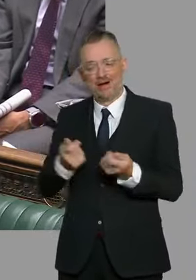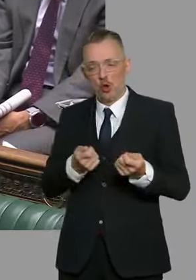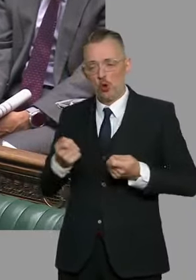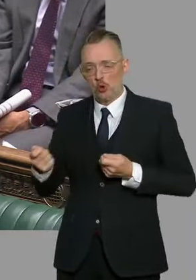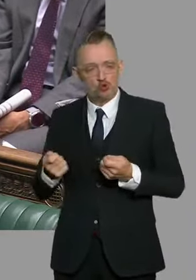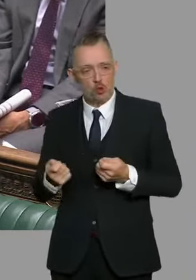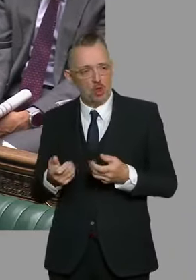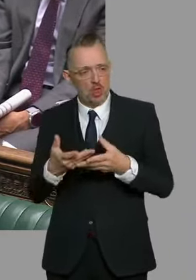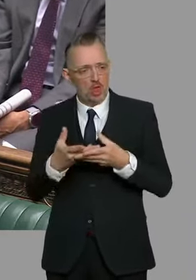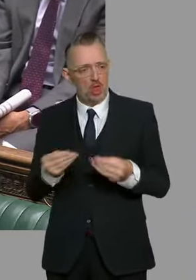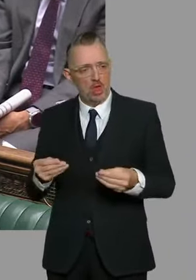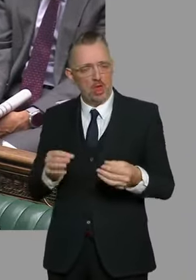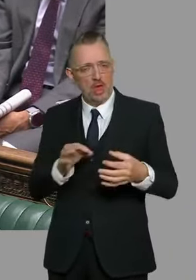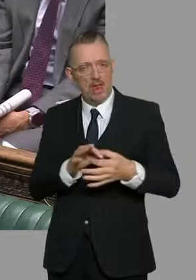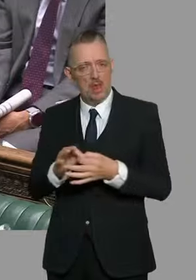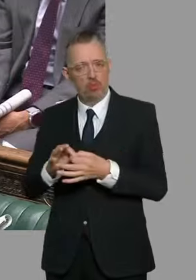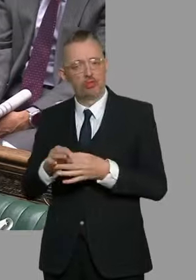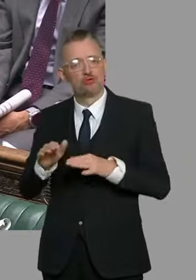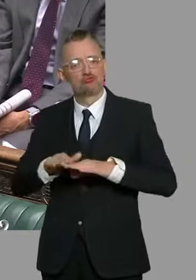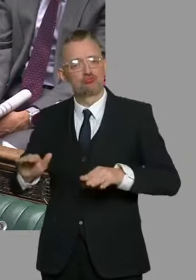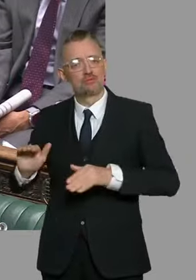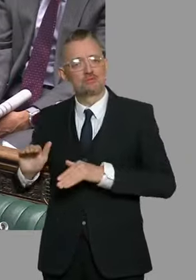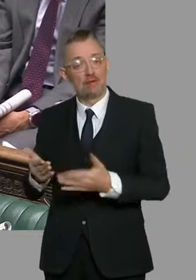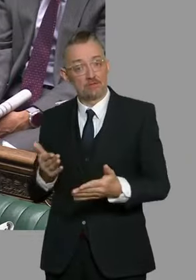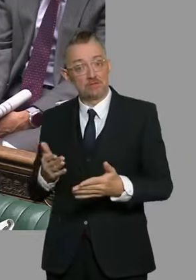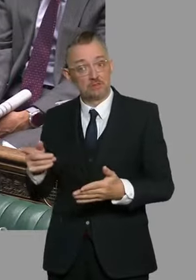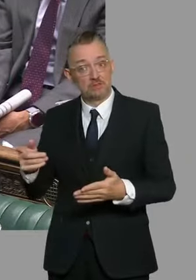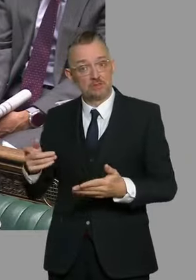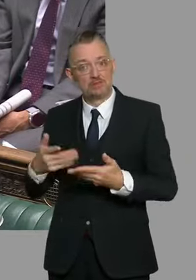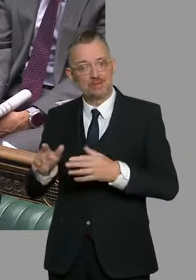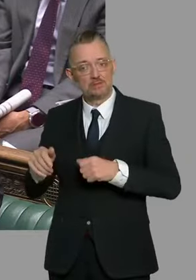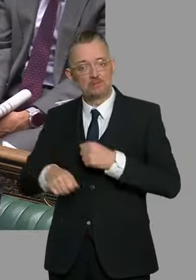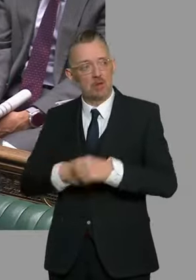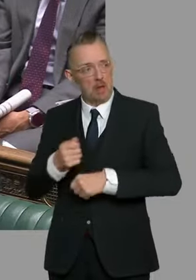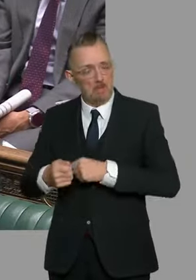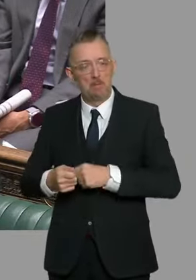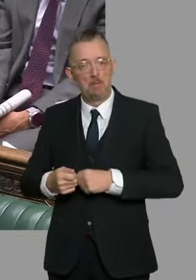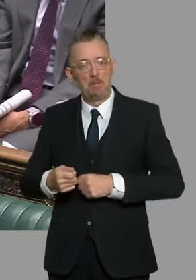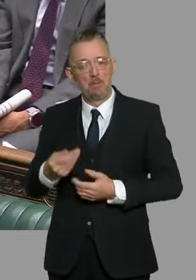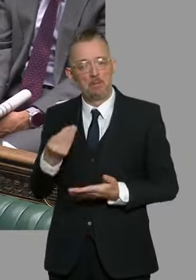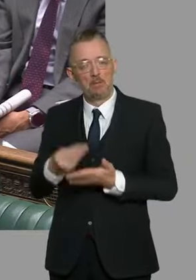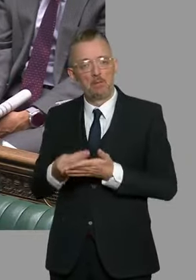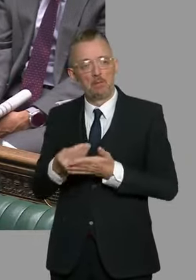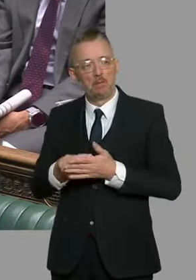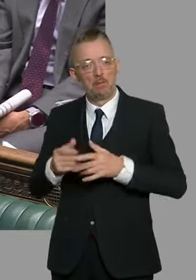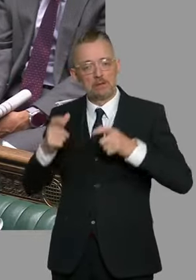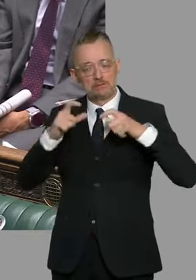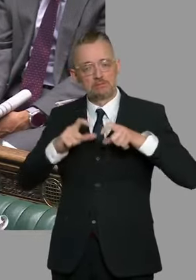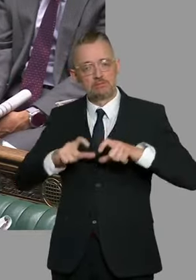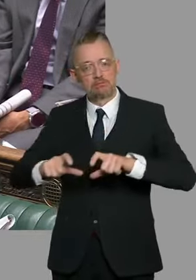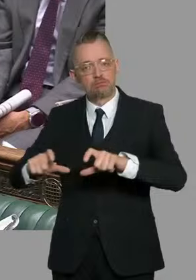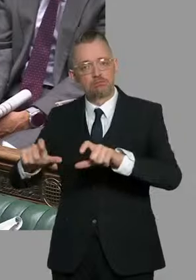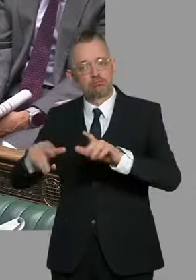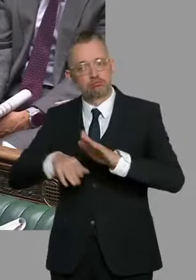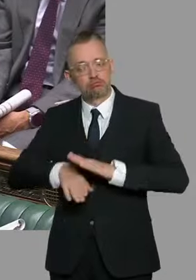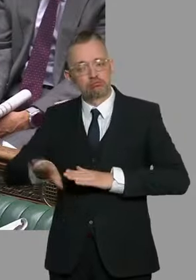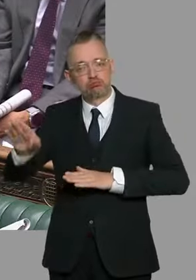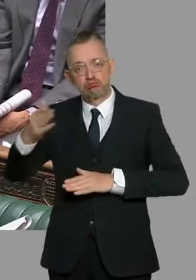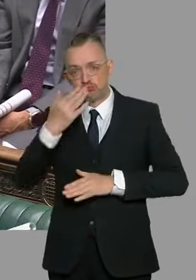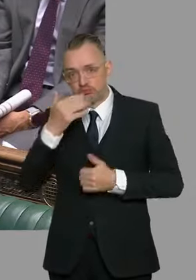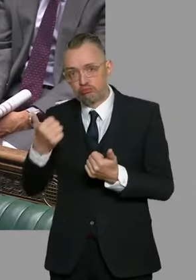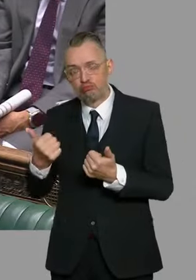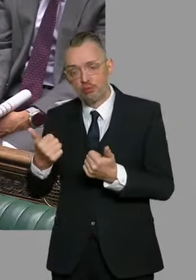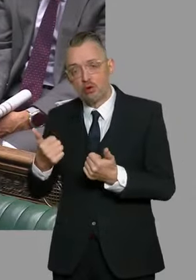to becoming financially stable. I know the Prime Minister will want to join me in congratulating Mayor Cook and the Council on its